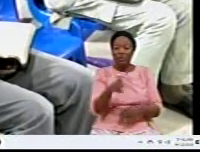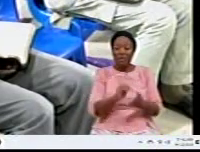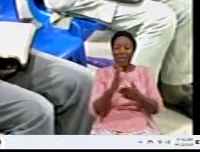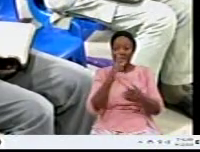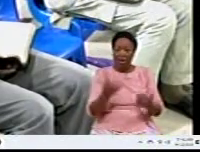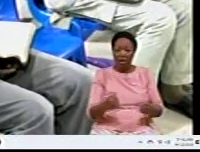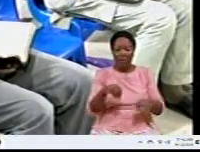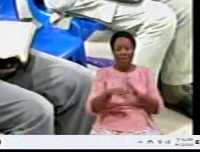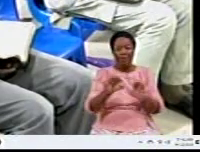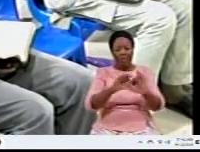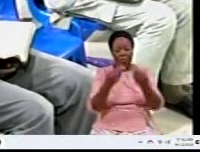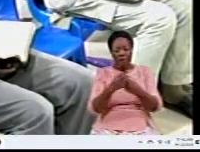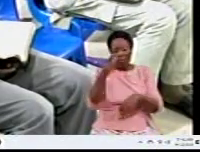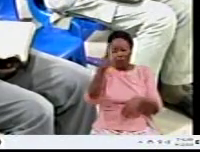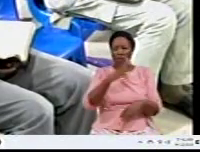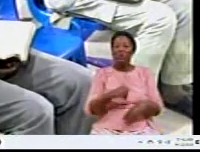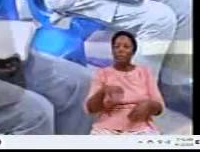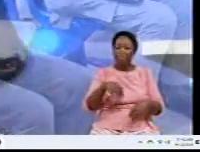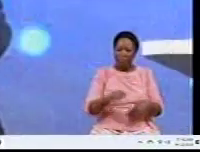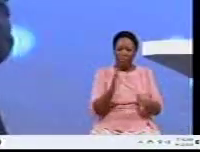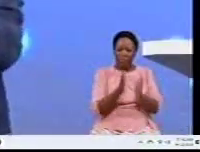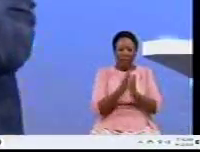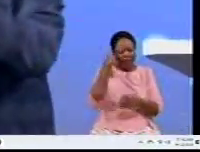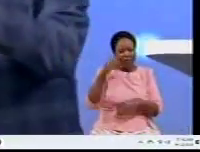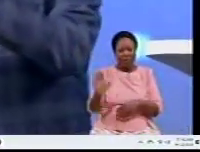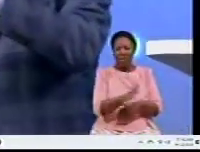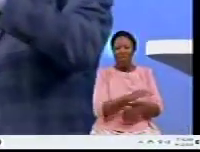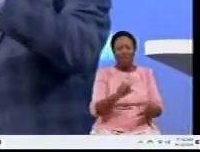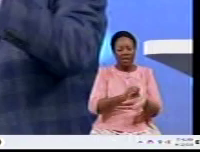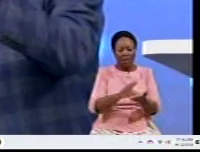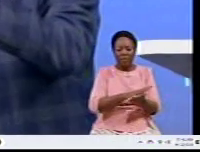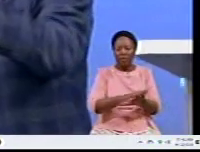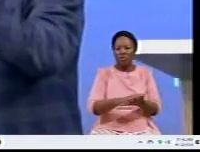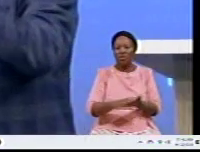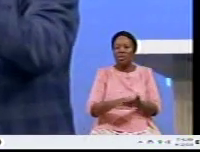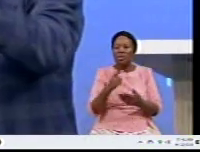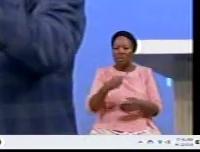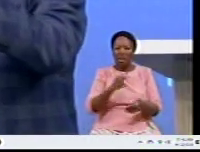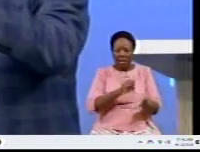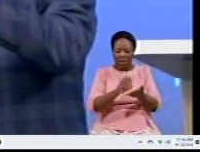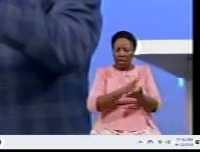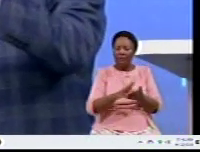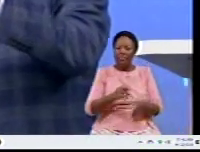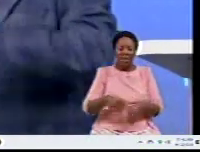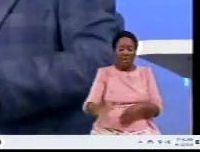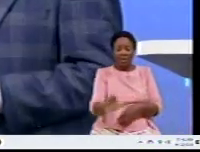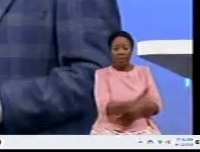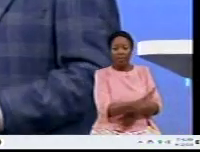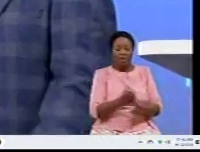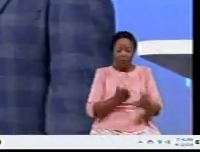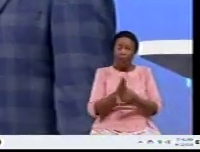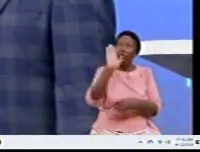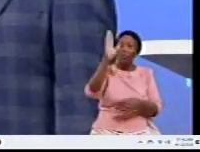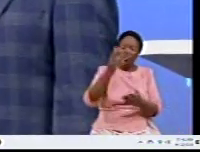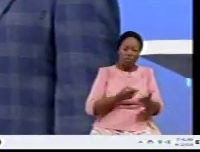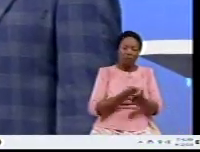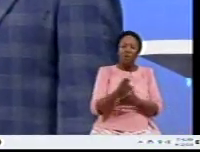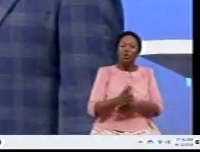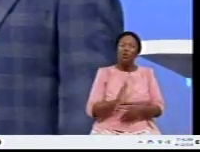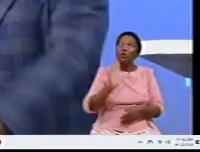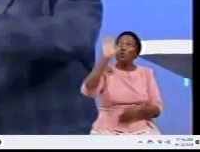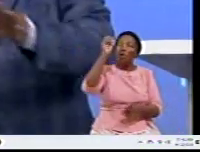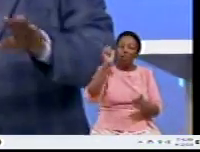prays for their sanctification. He said, sanctify them through thy truth. Thy